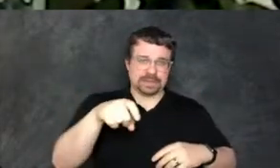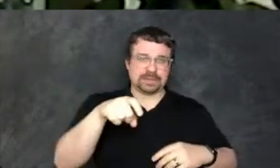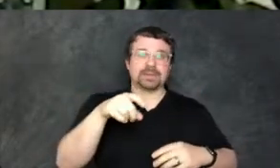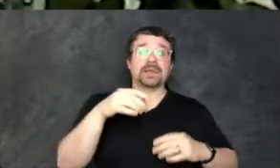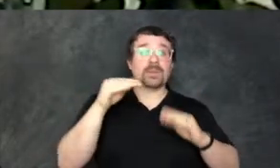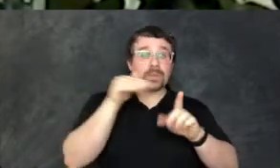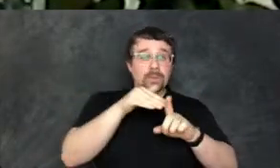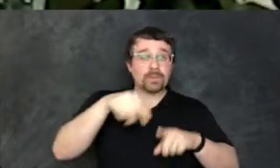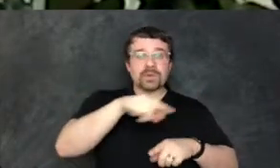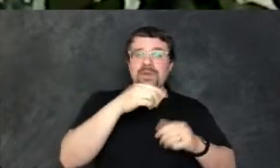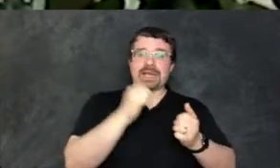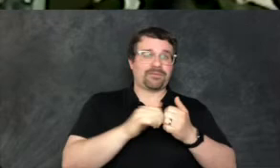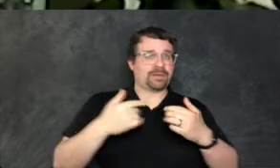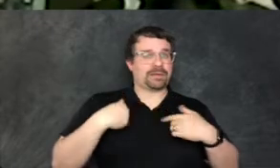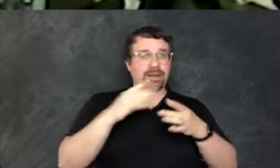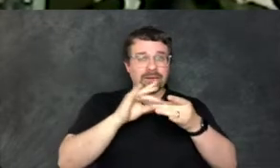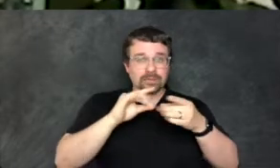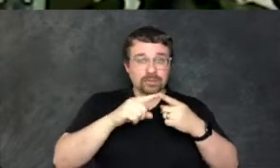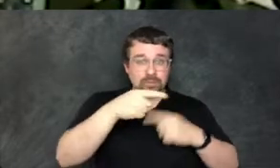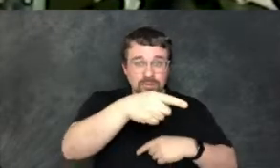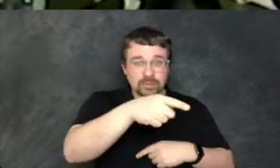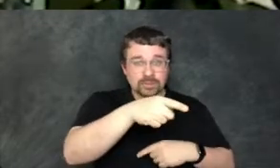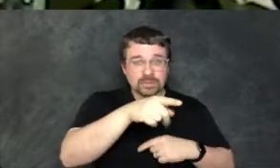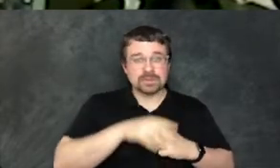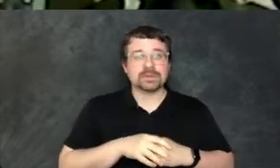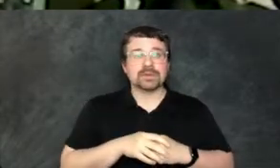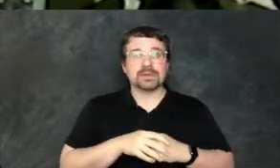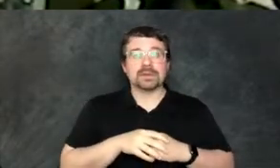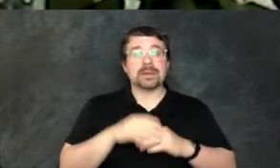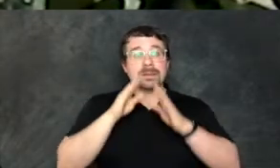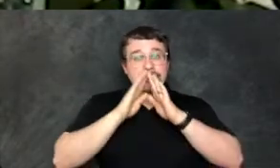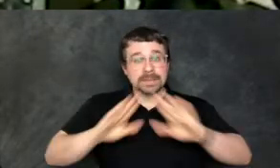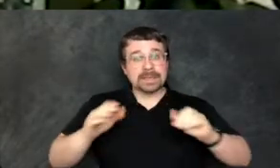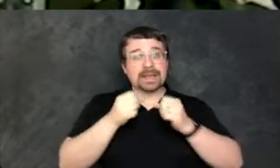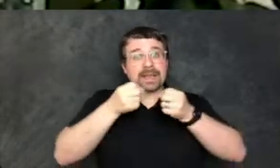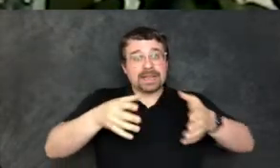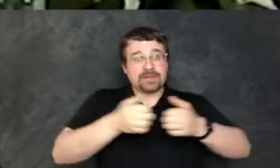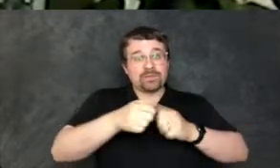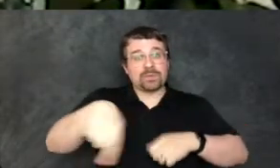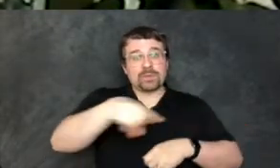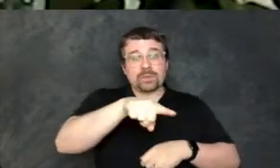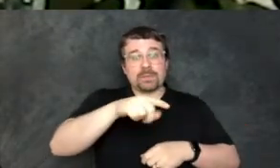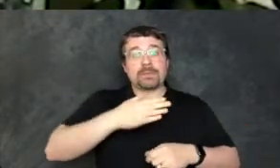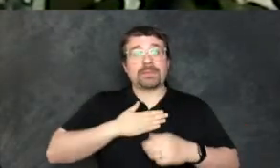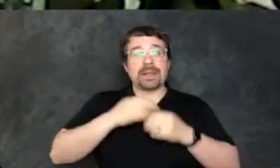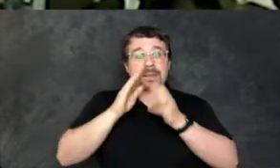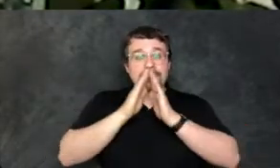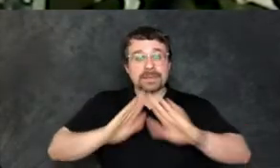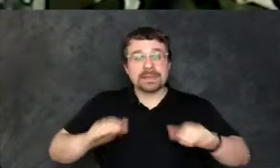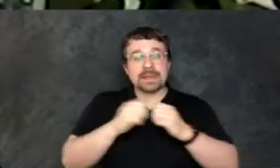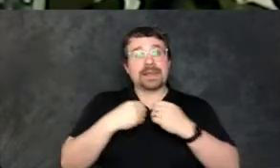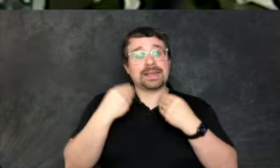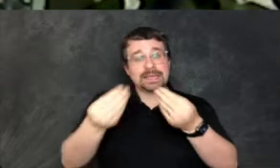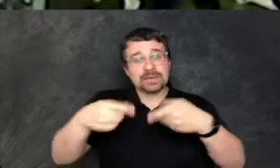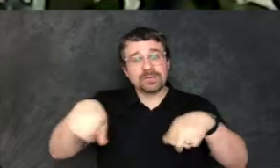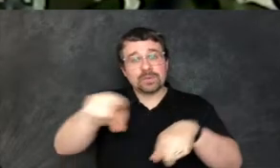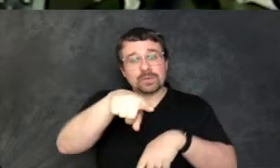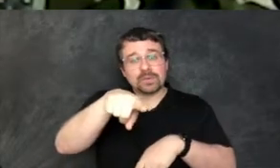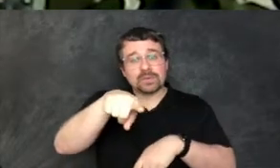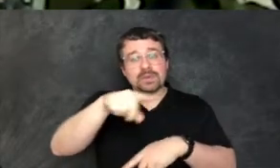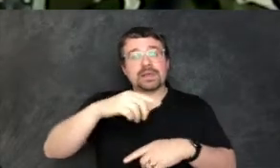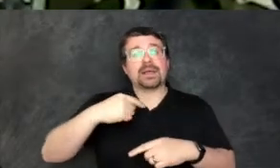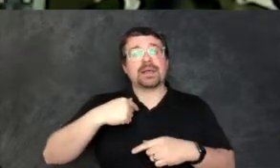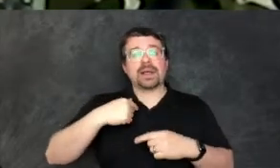you everything and remind you of all that I have said to you. Peace I leave with you.